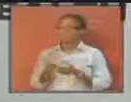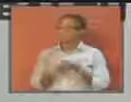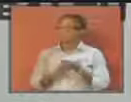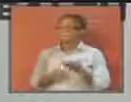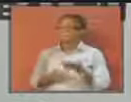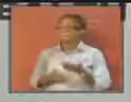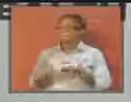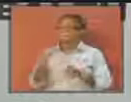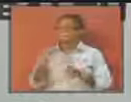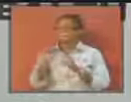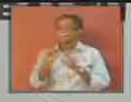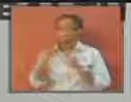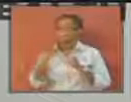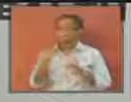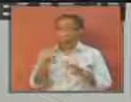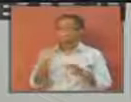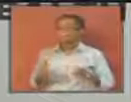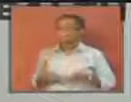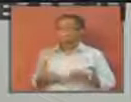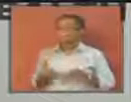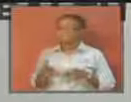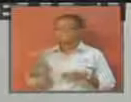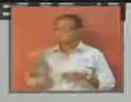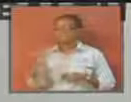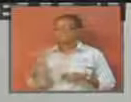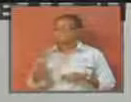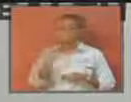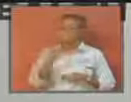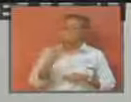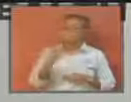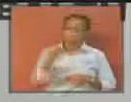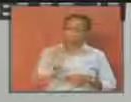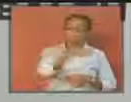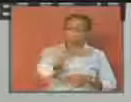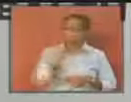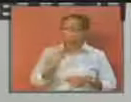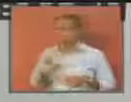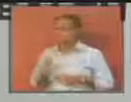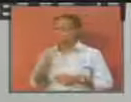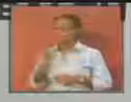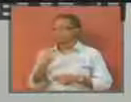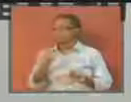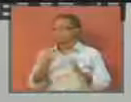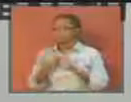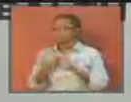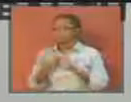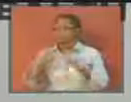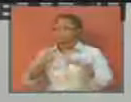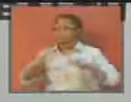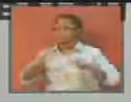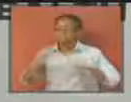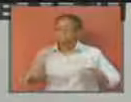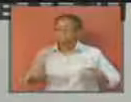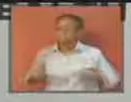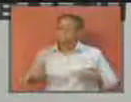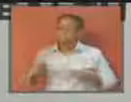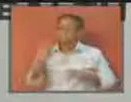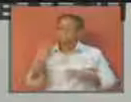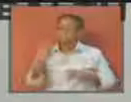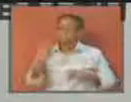and social media pages of the Ministry of Health and all of the regional health authorities for